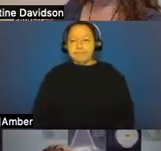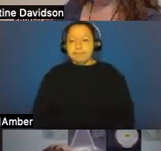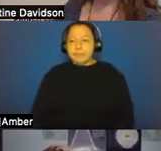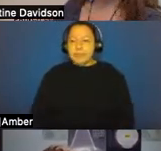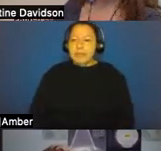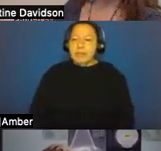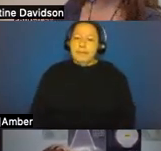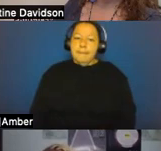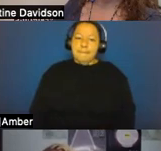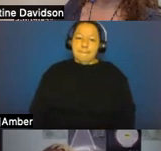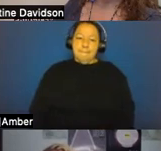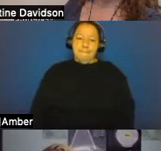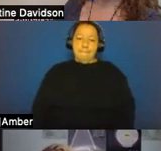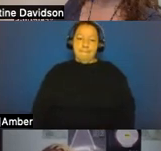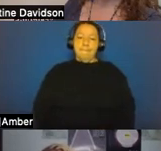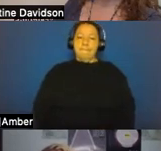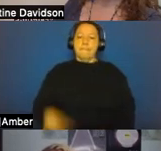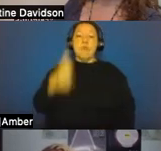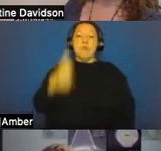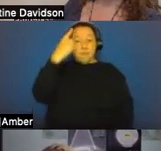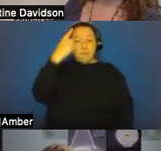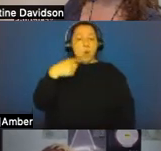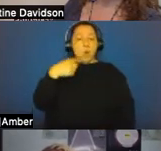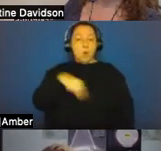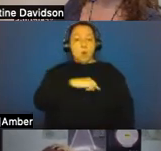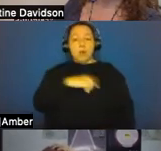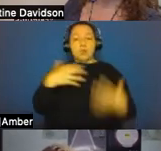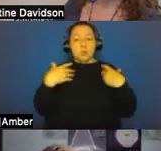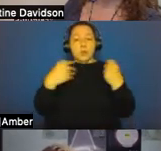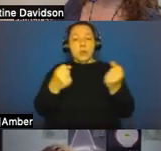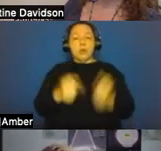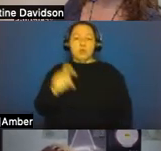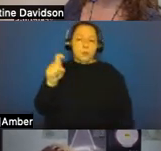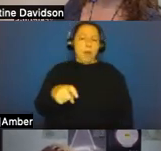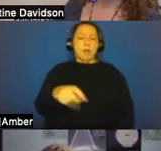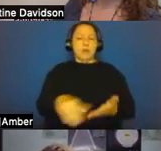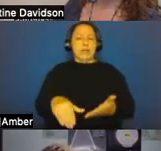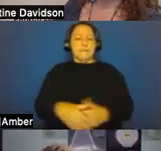In order to heal, you must forgive.